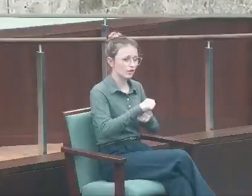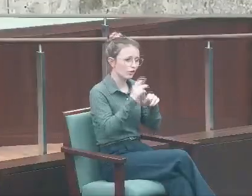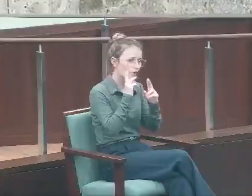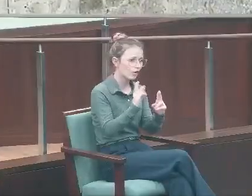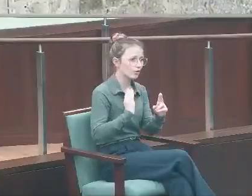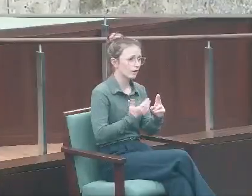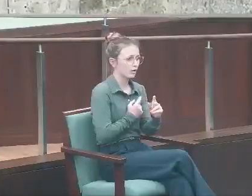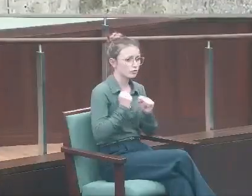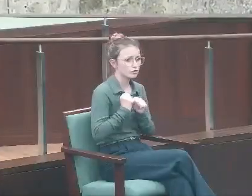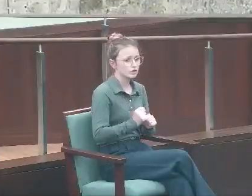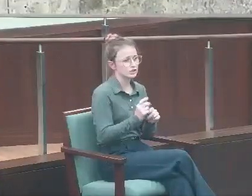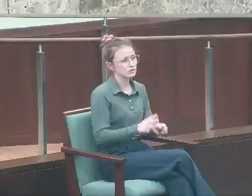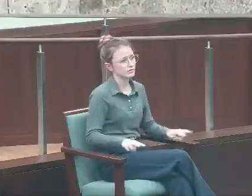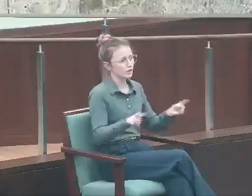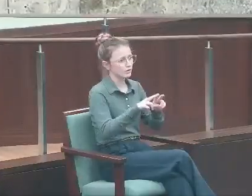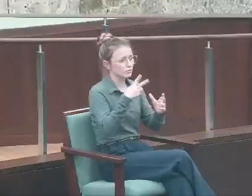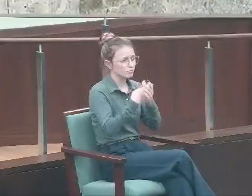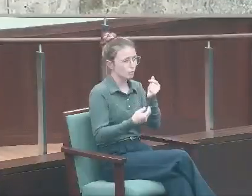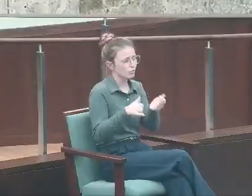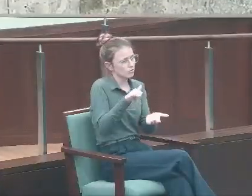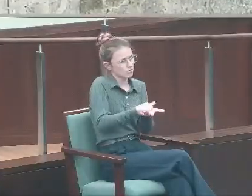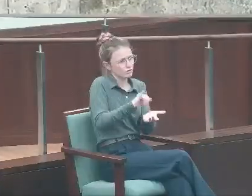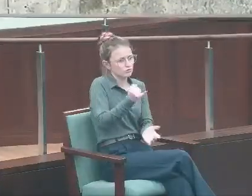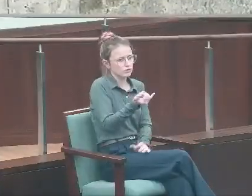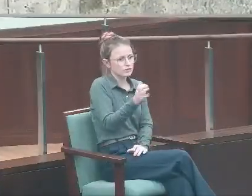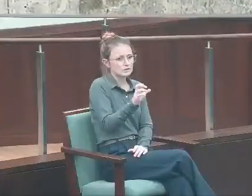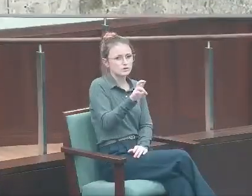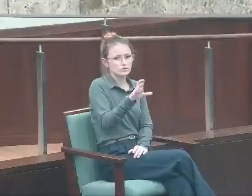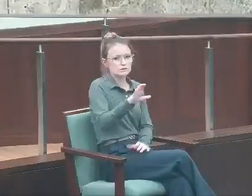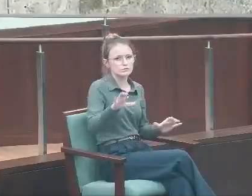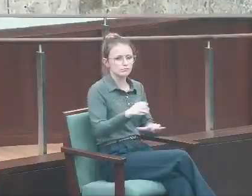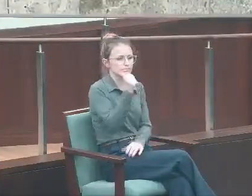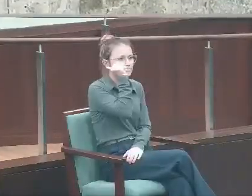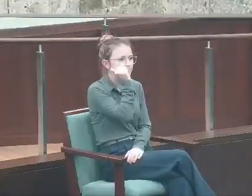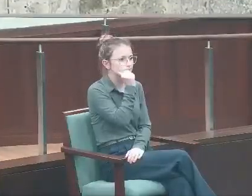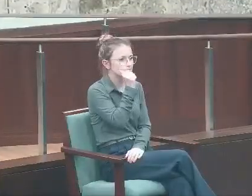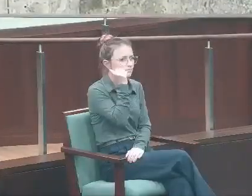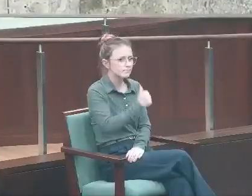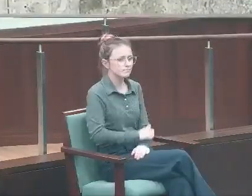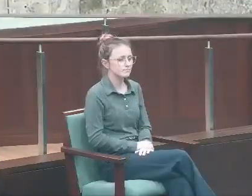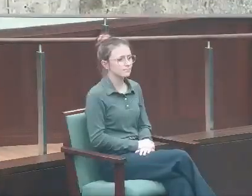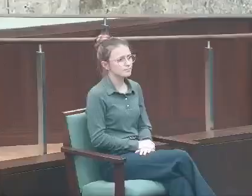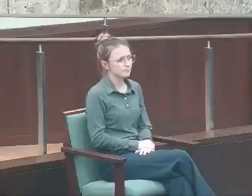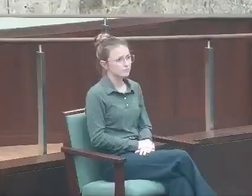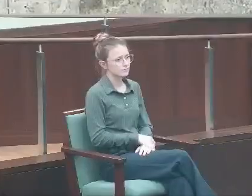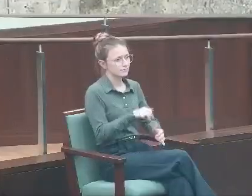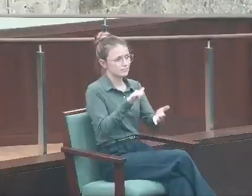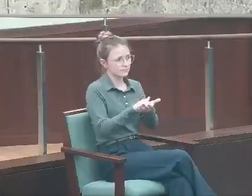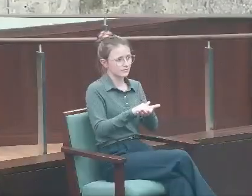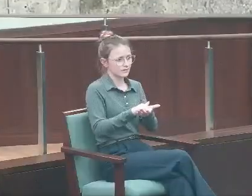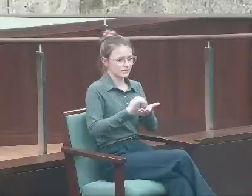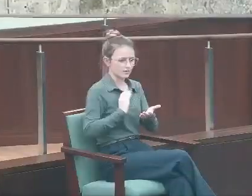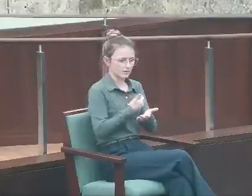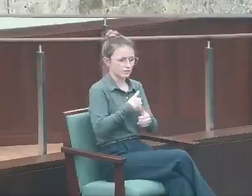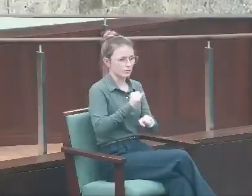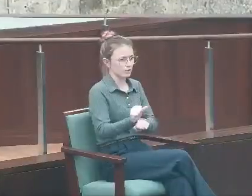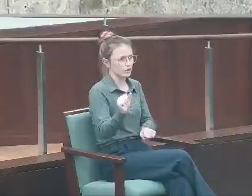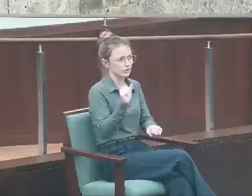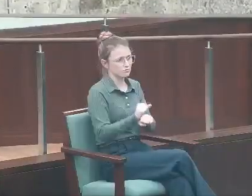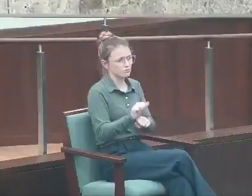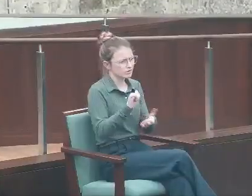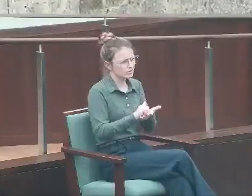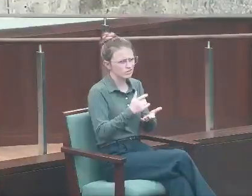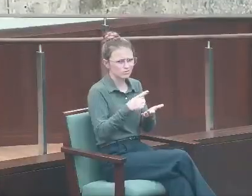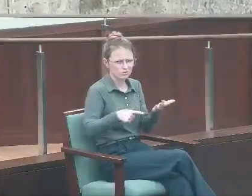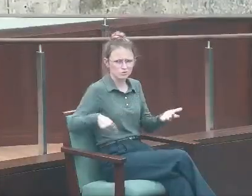values. That's what JCRC does every single day. That's the work. That's what you